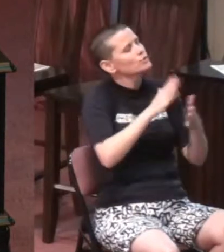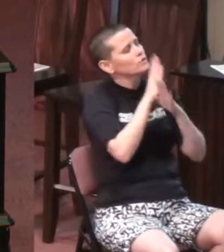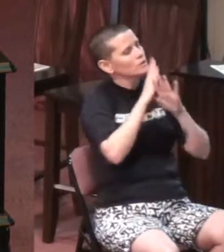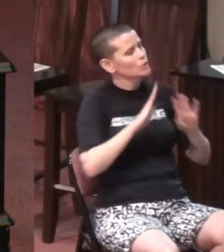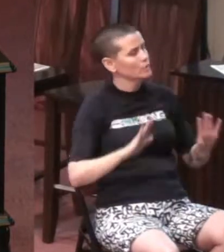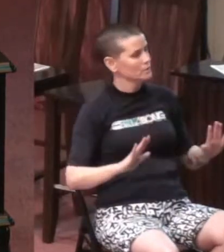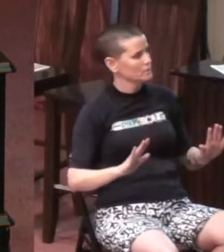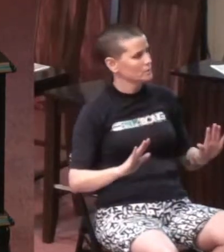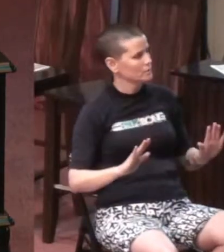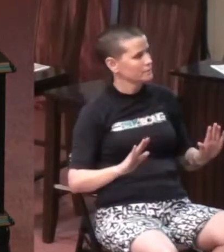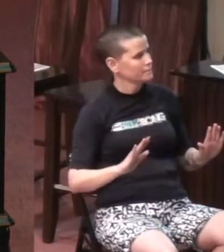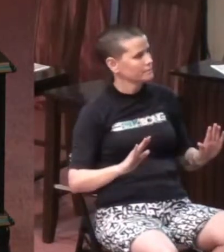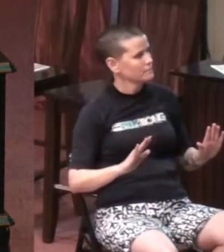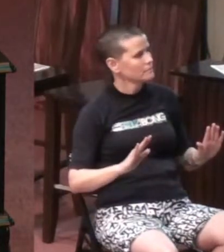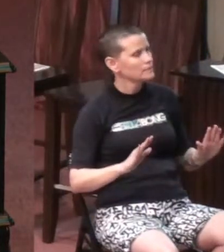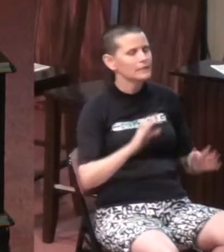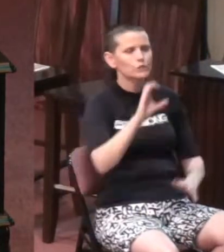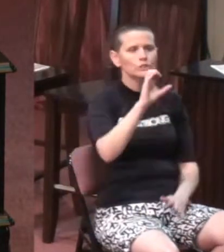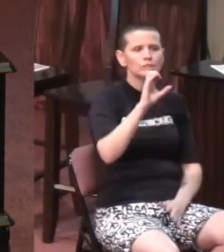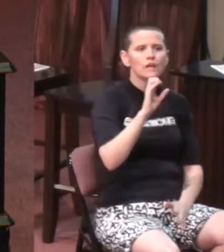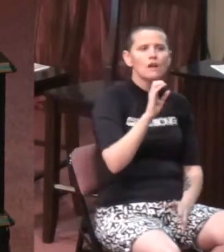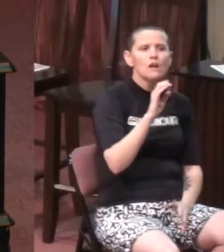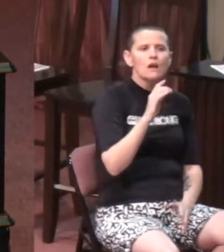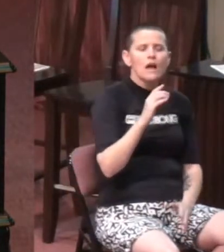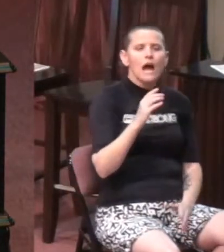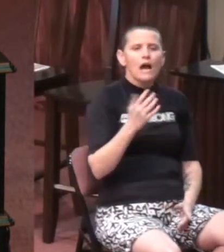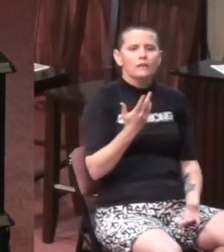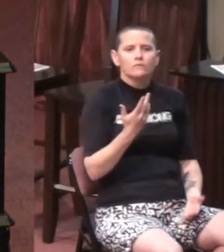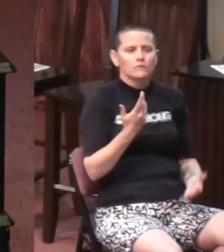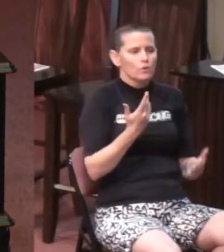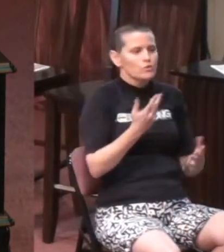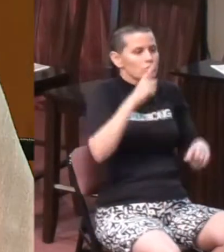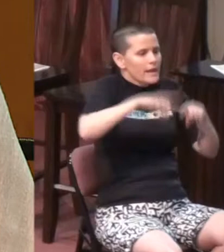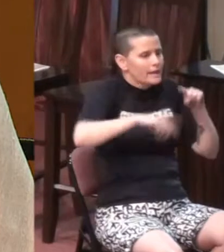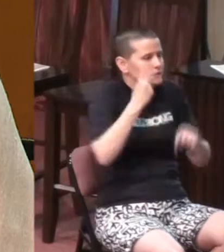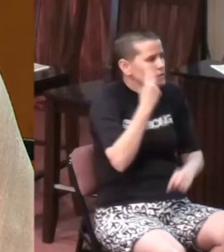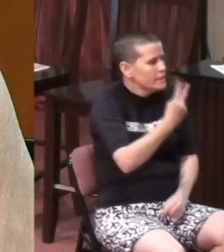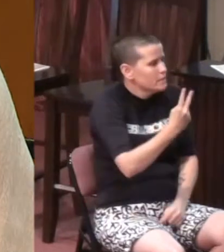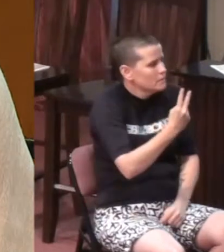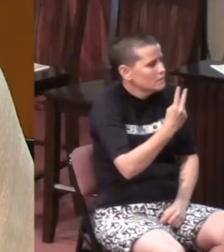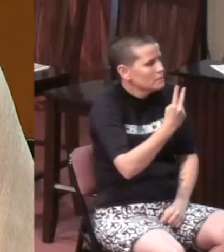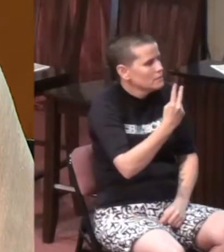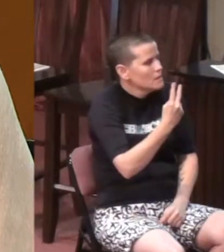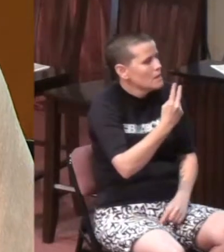the beauty, there's the stillness. That infinite invisible is ever present, always with us.